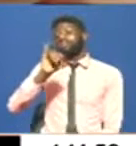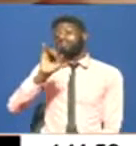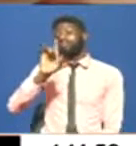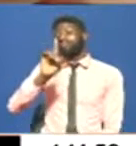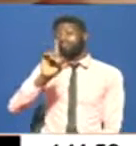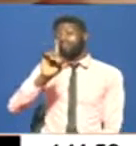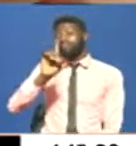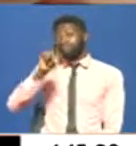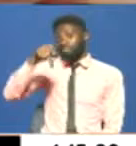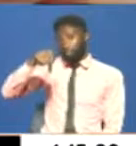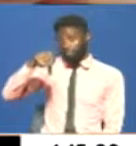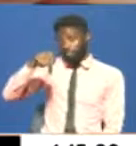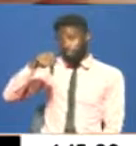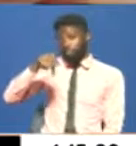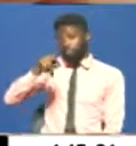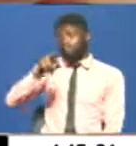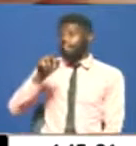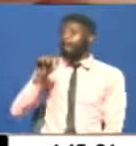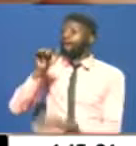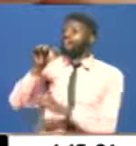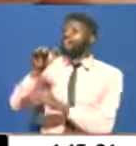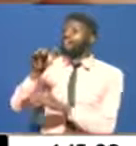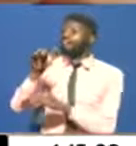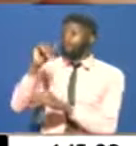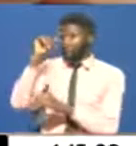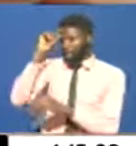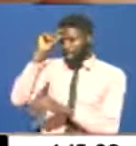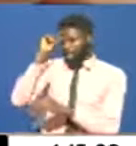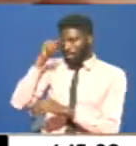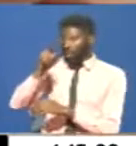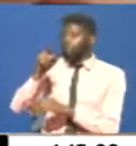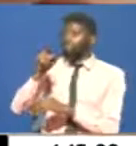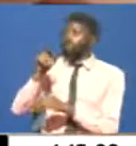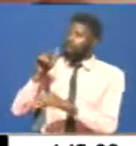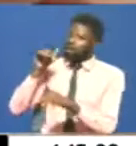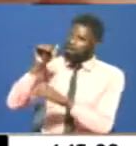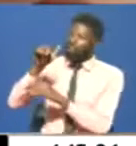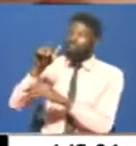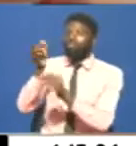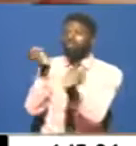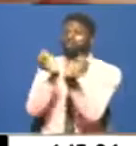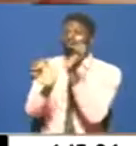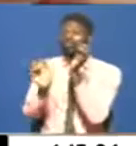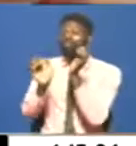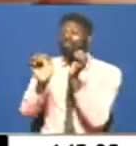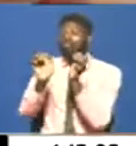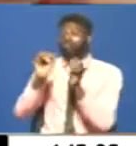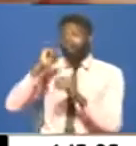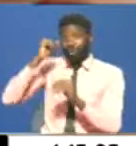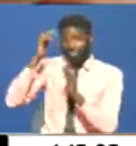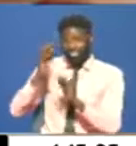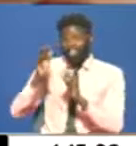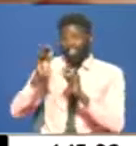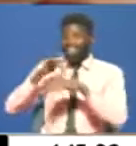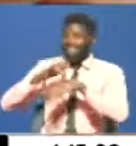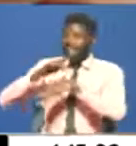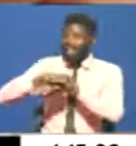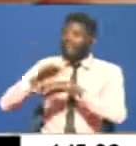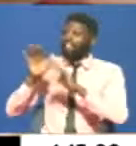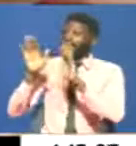state organs to rein in on politicians engaging in early campaigns to avert